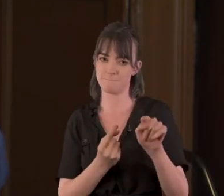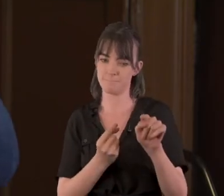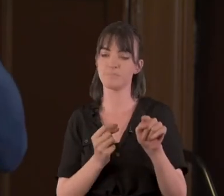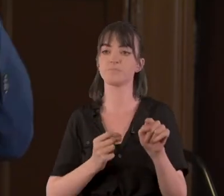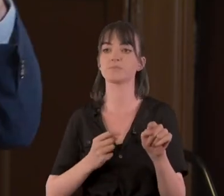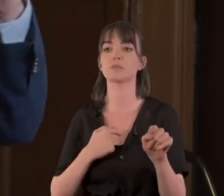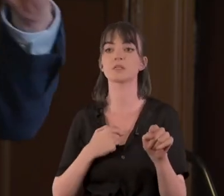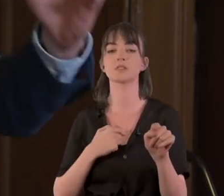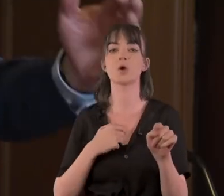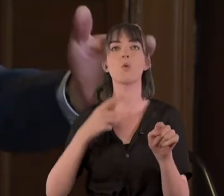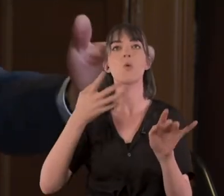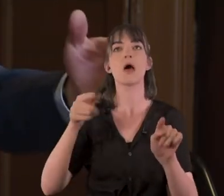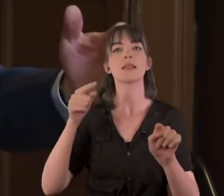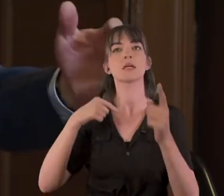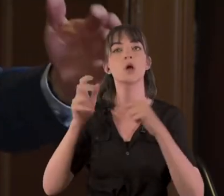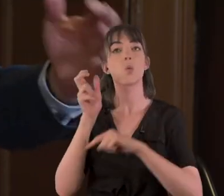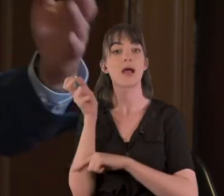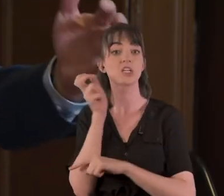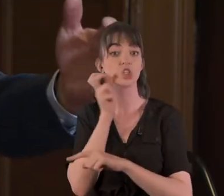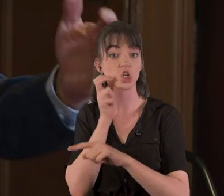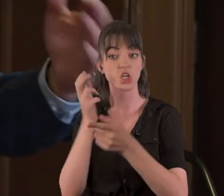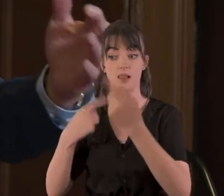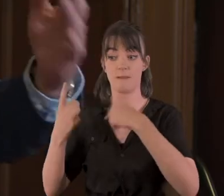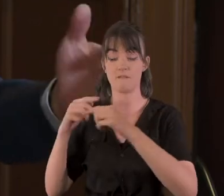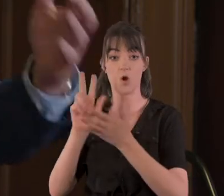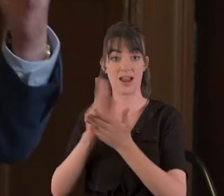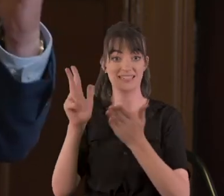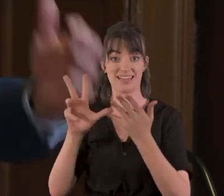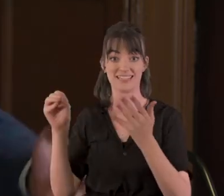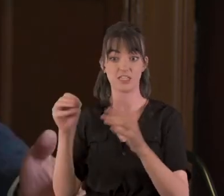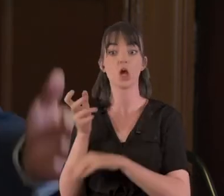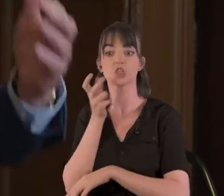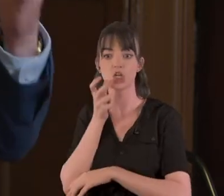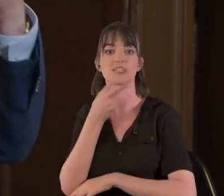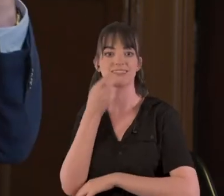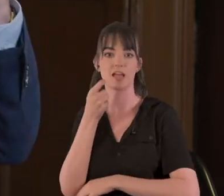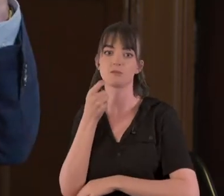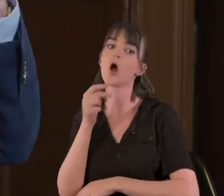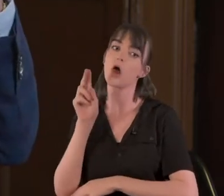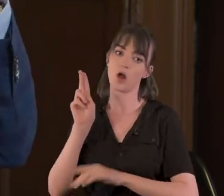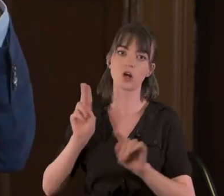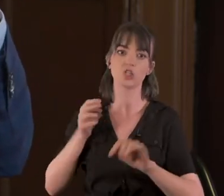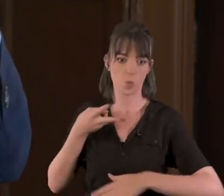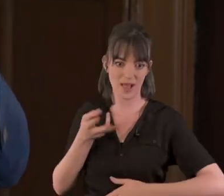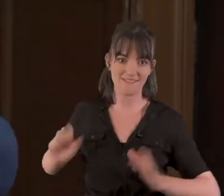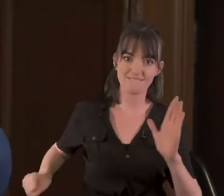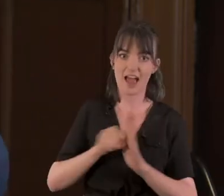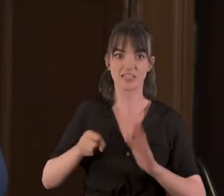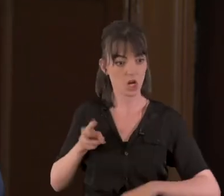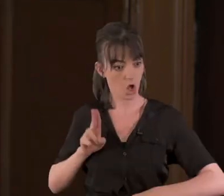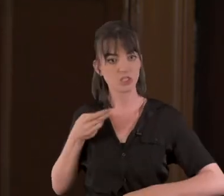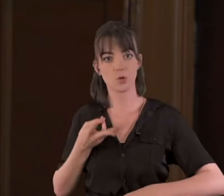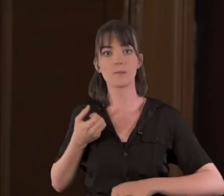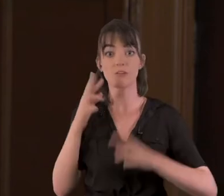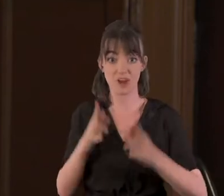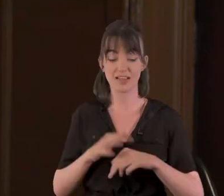I think Randolph Churchill all the way back in the 1880s says Ulster will fight and Ulster will be right. So it is very, very clear